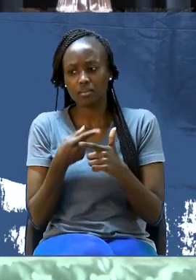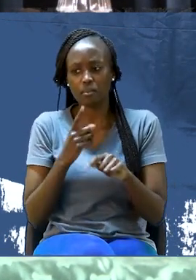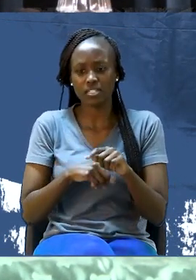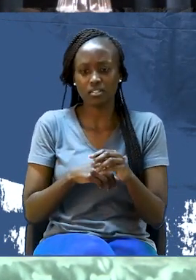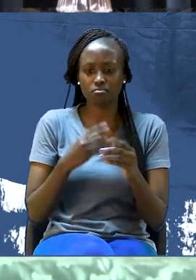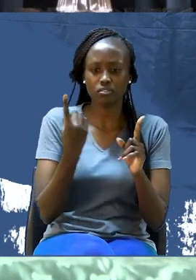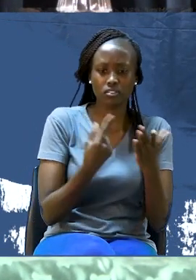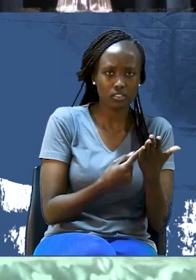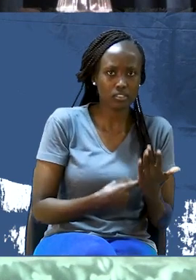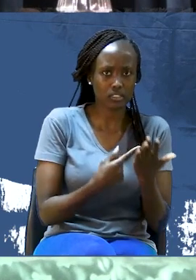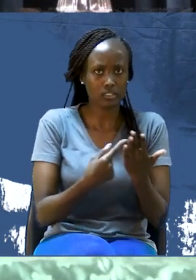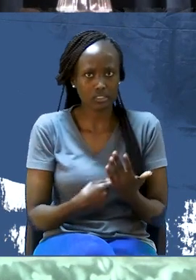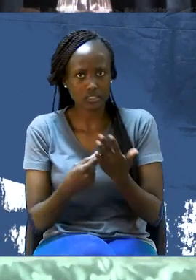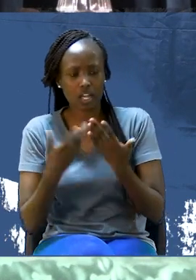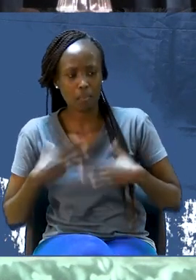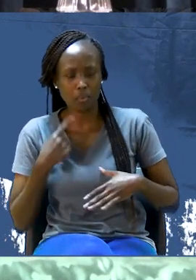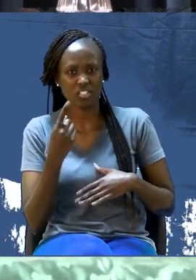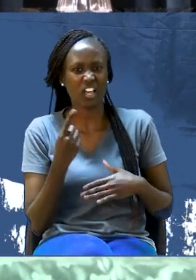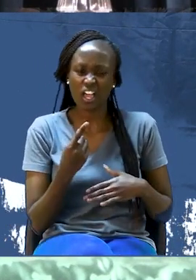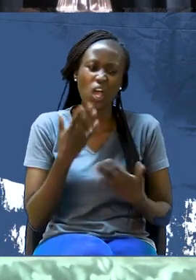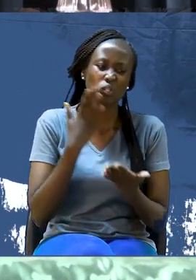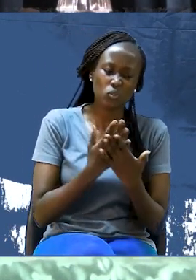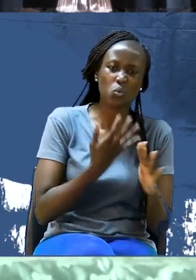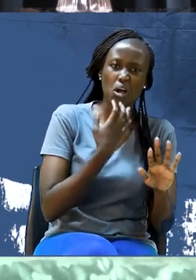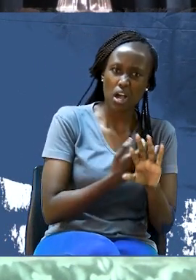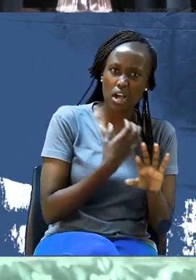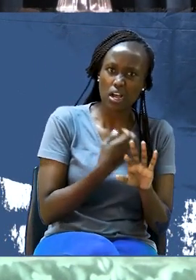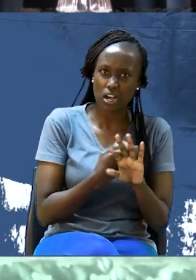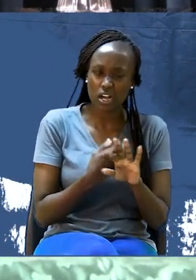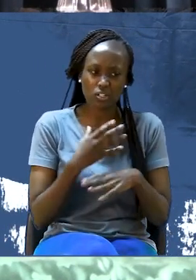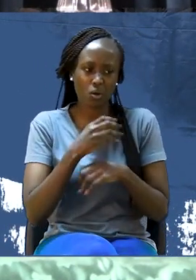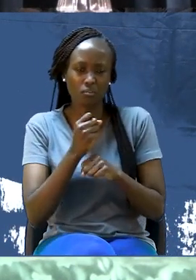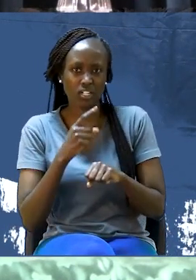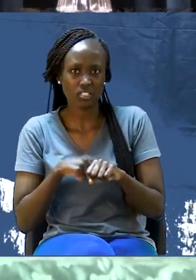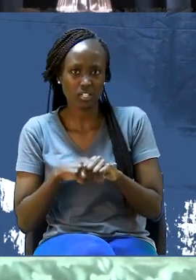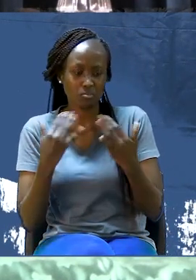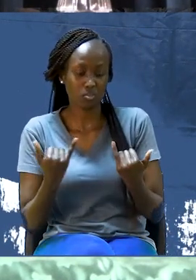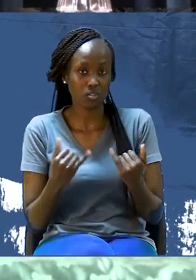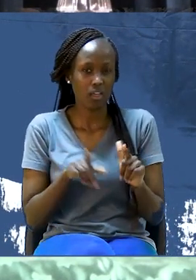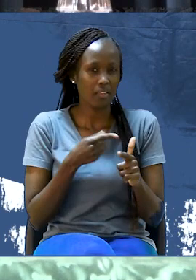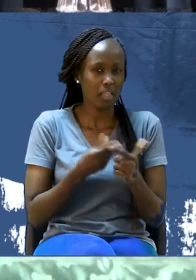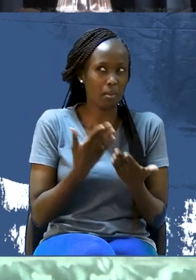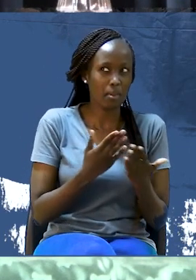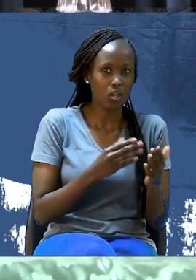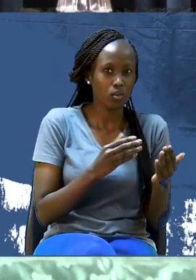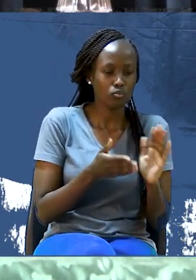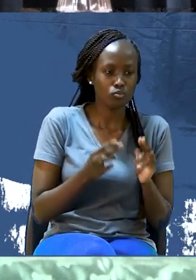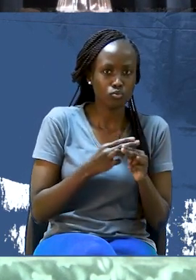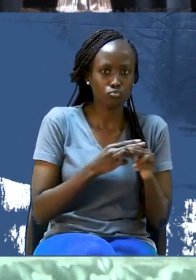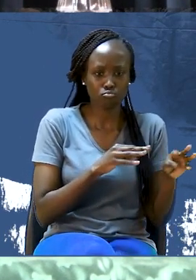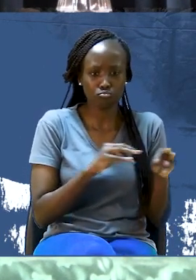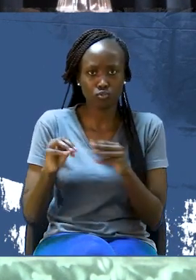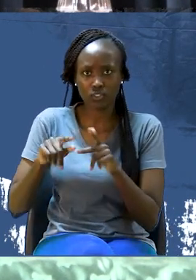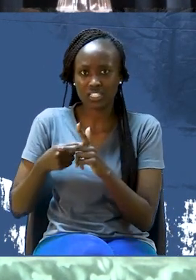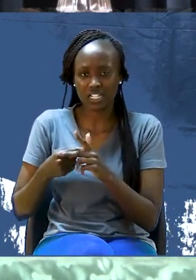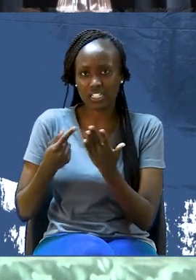is difficult to do that in our day. And quickly you can find that you have landed into the politics of the day. Now we